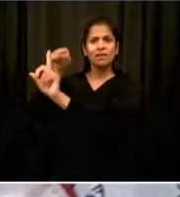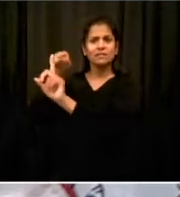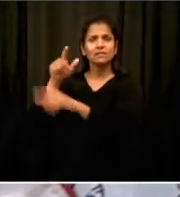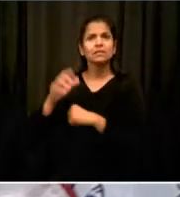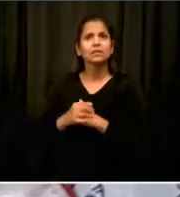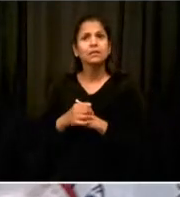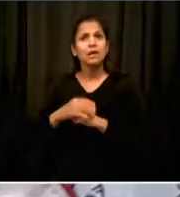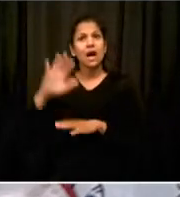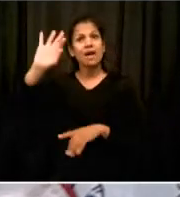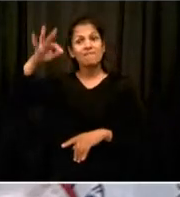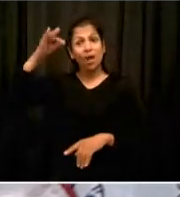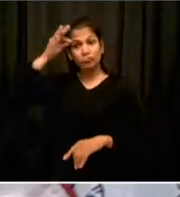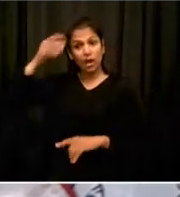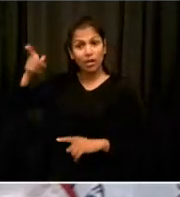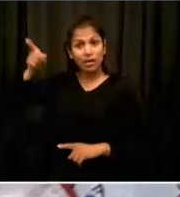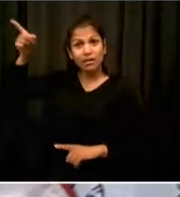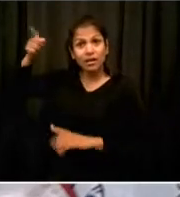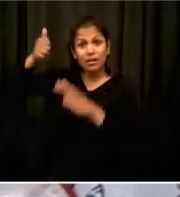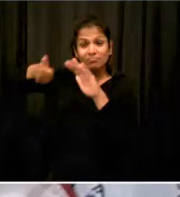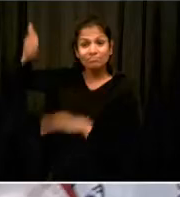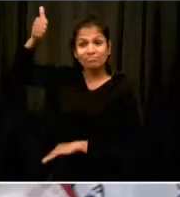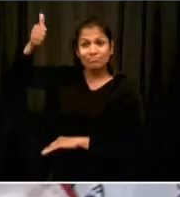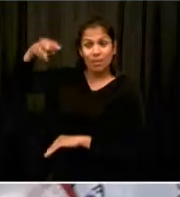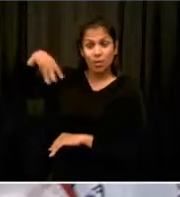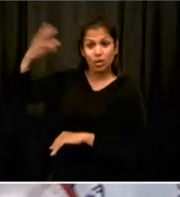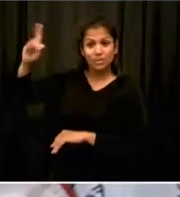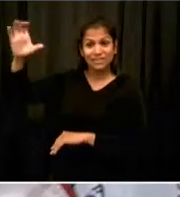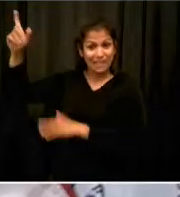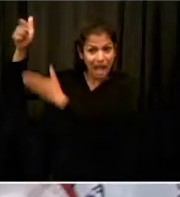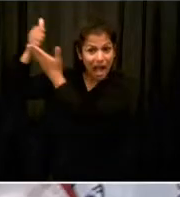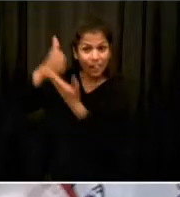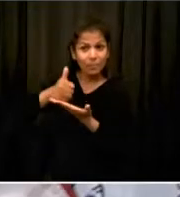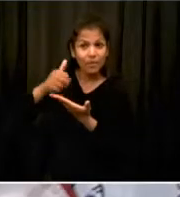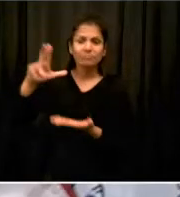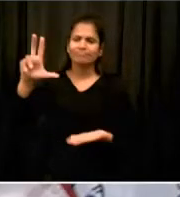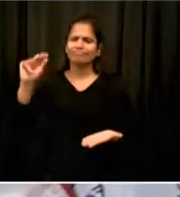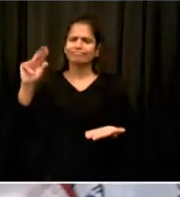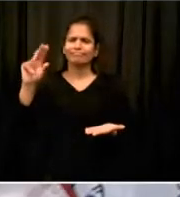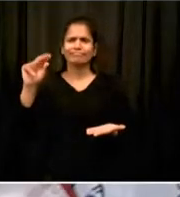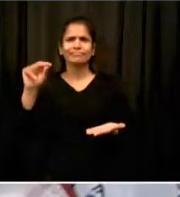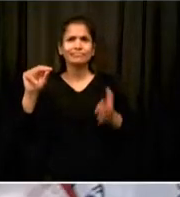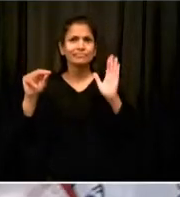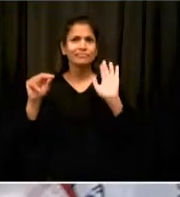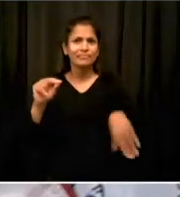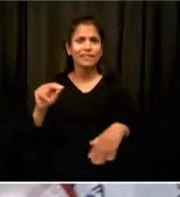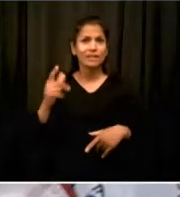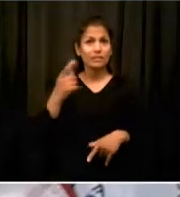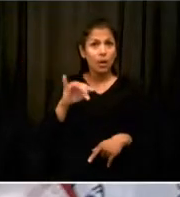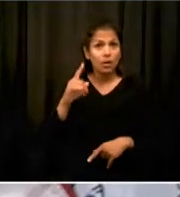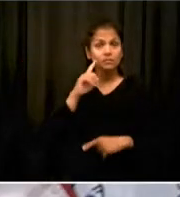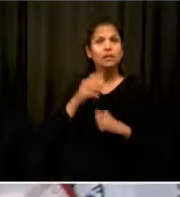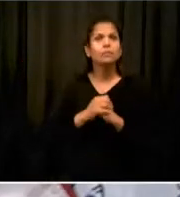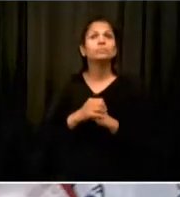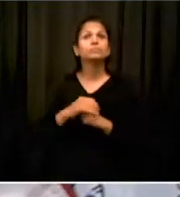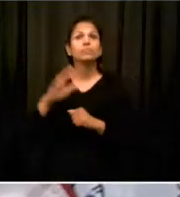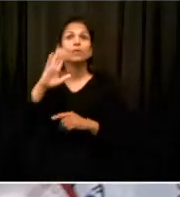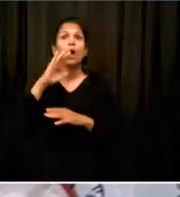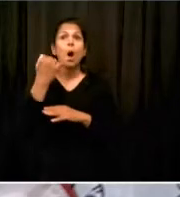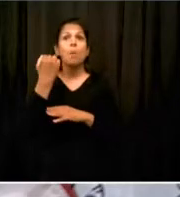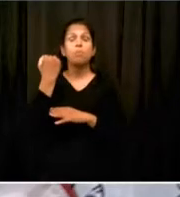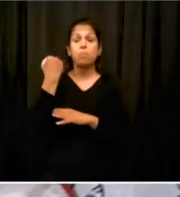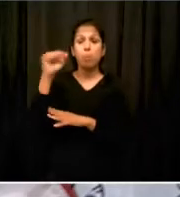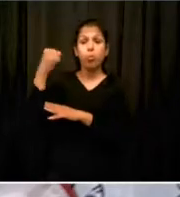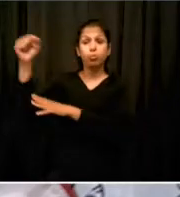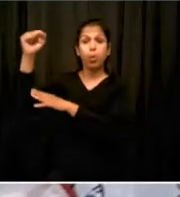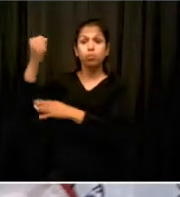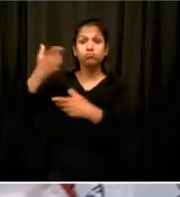the different protestations of the president arguing that he was going to send federal officers and troops into American cities, even